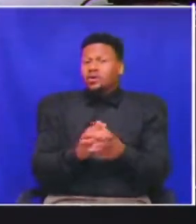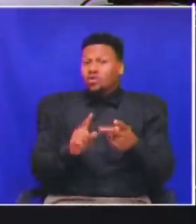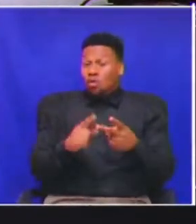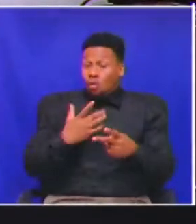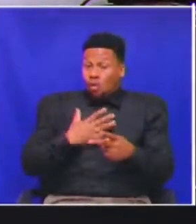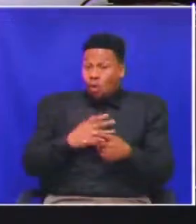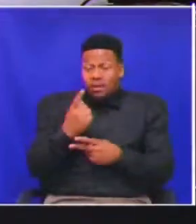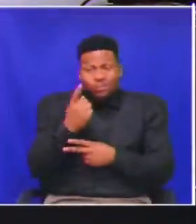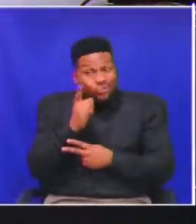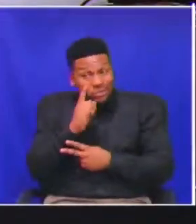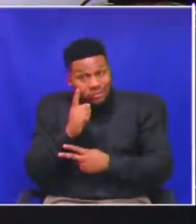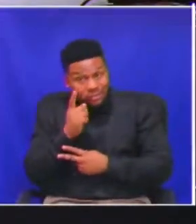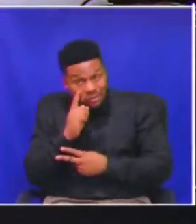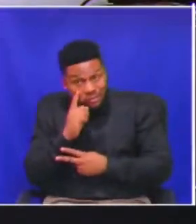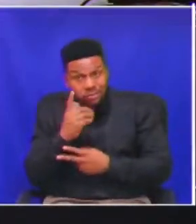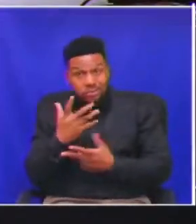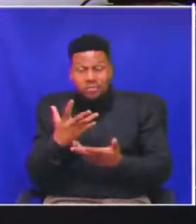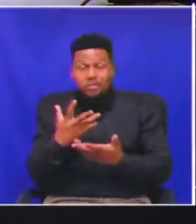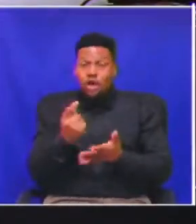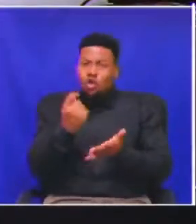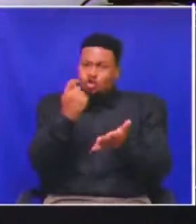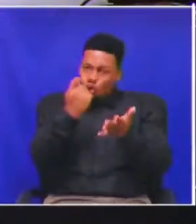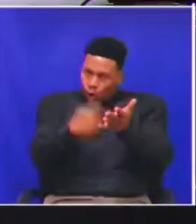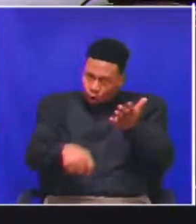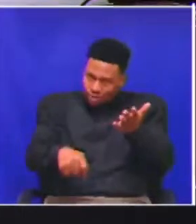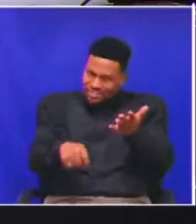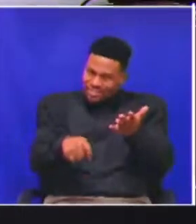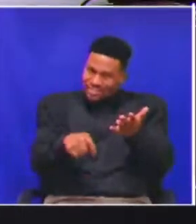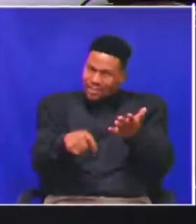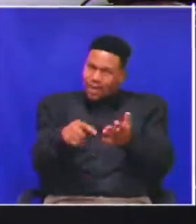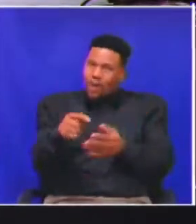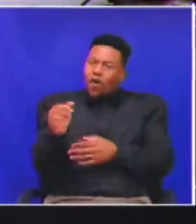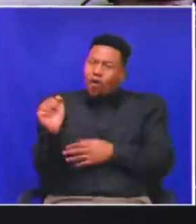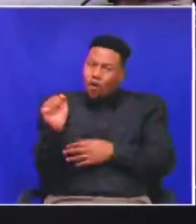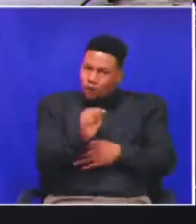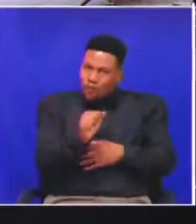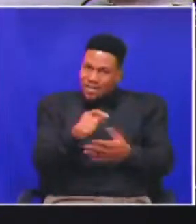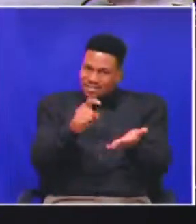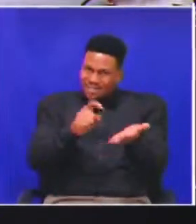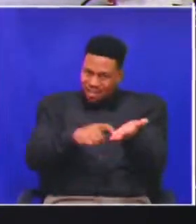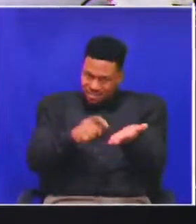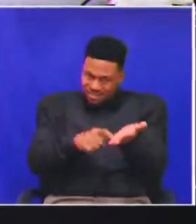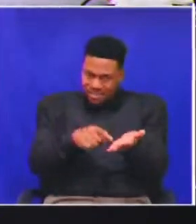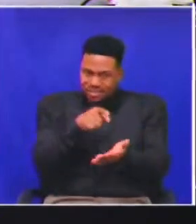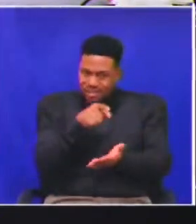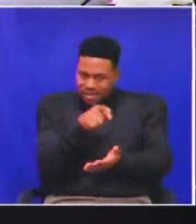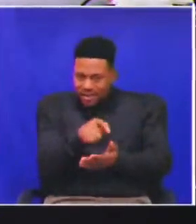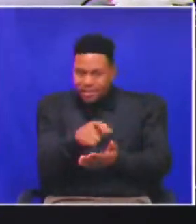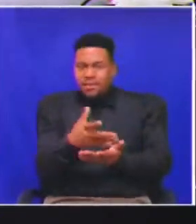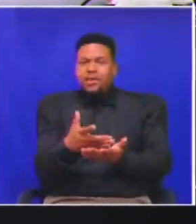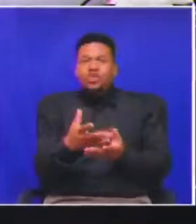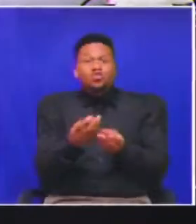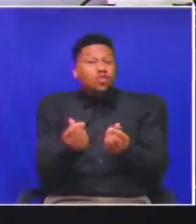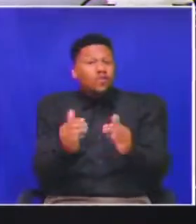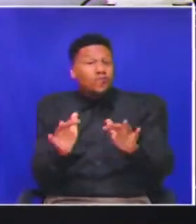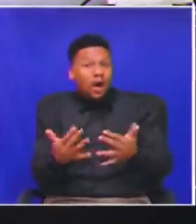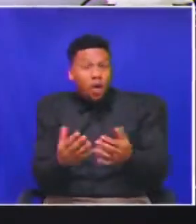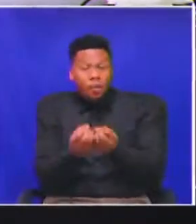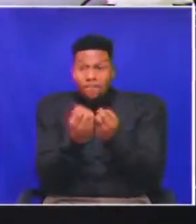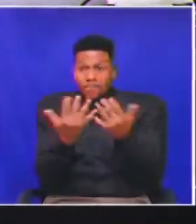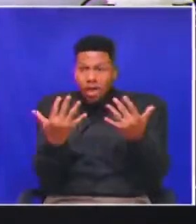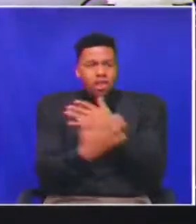the cost of debt being addressed, because many countries are having to